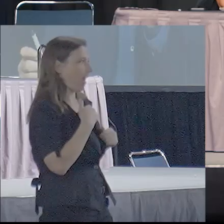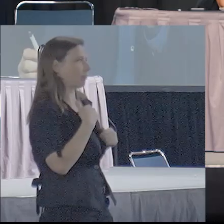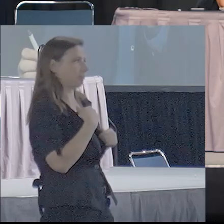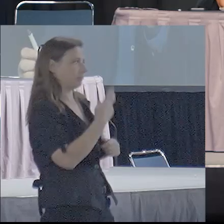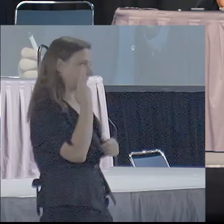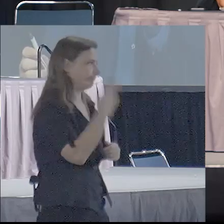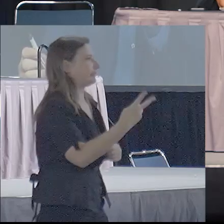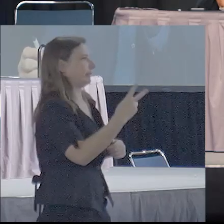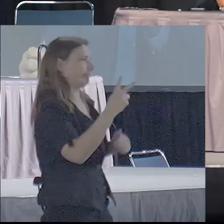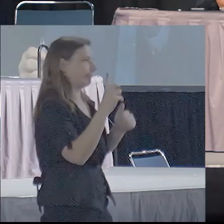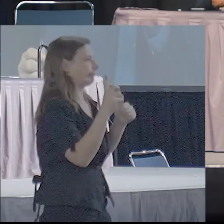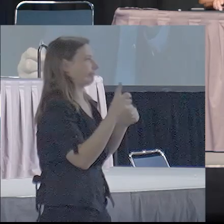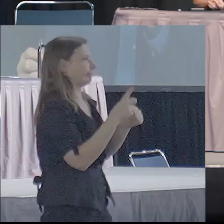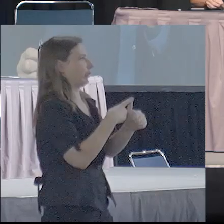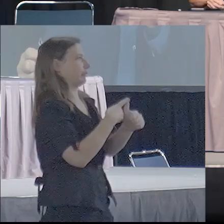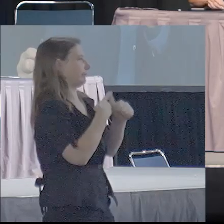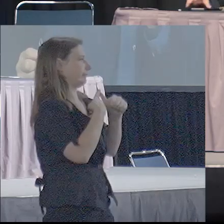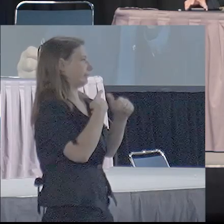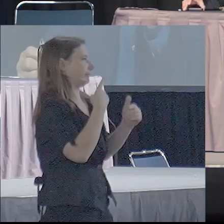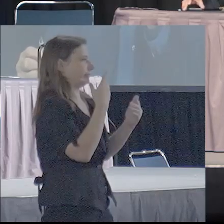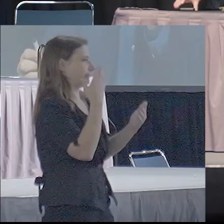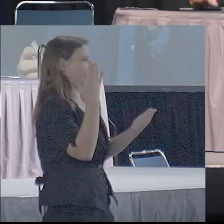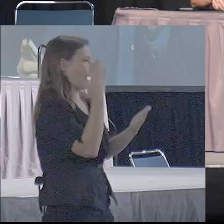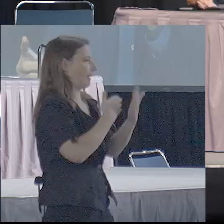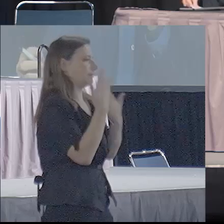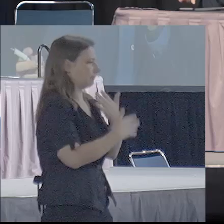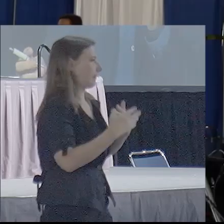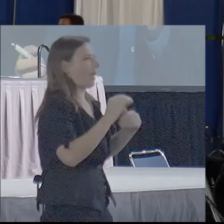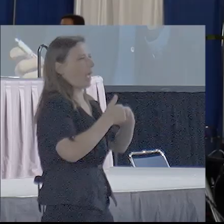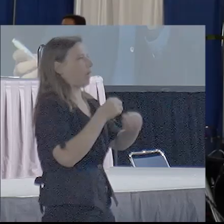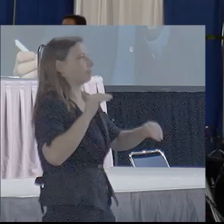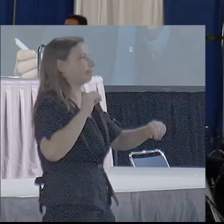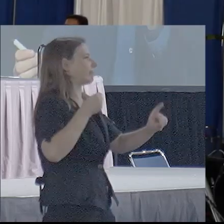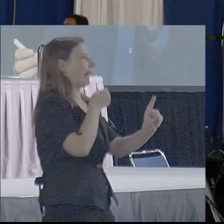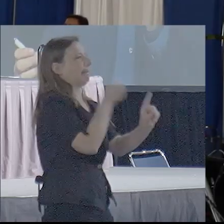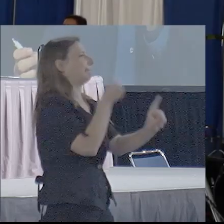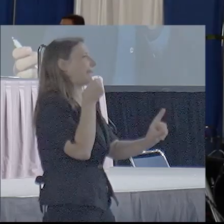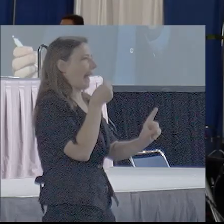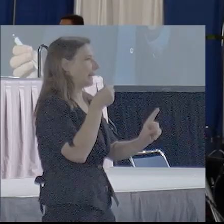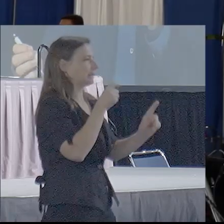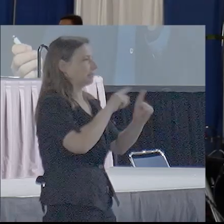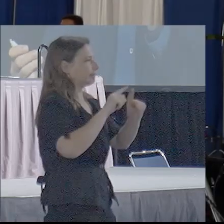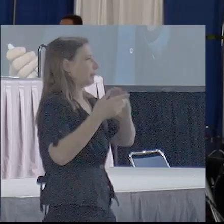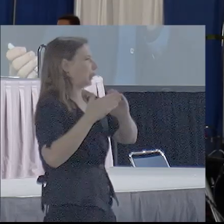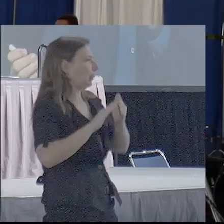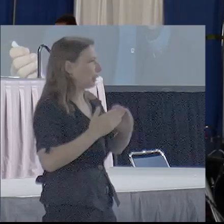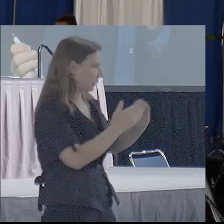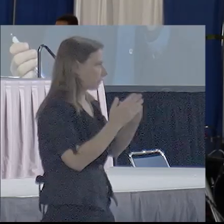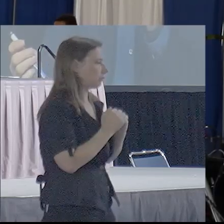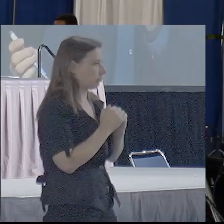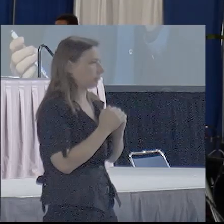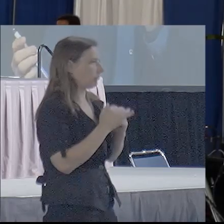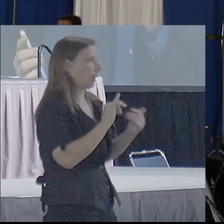in how the disasters impact the vulnerable communities. These events have, with the